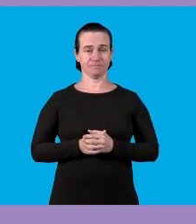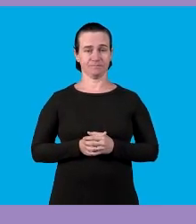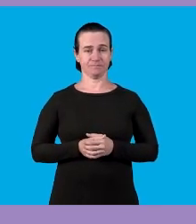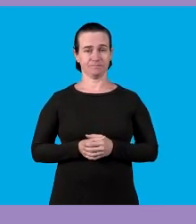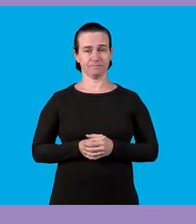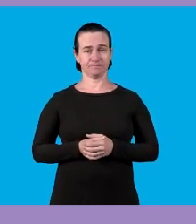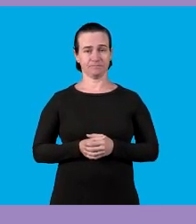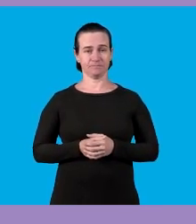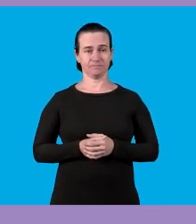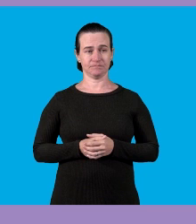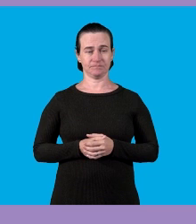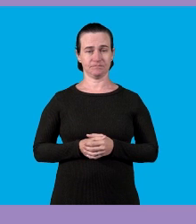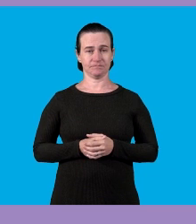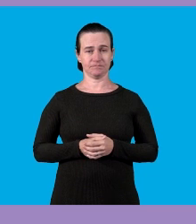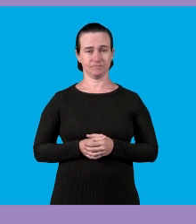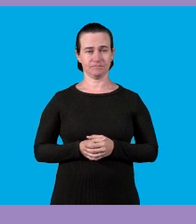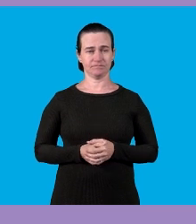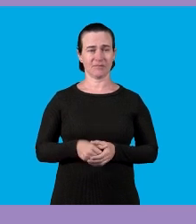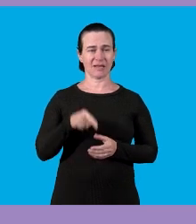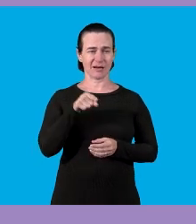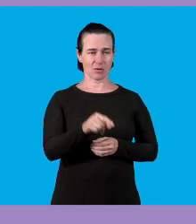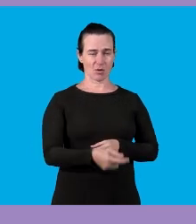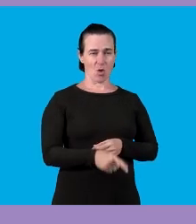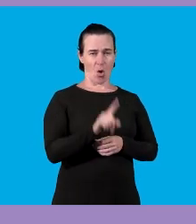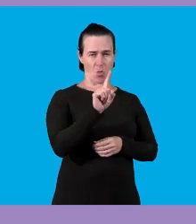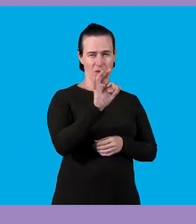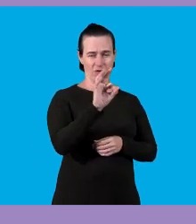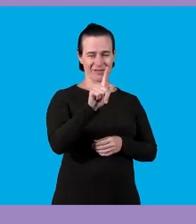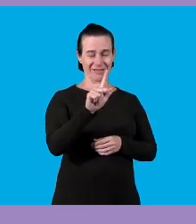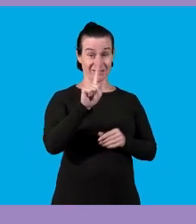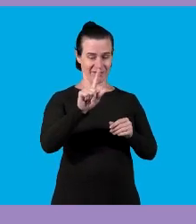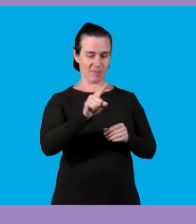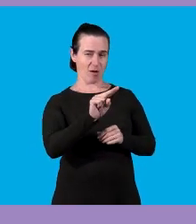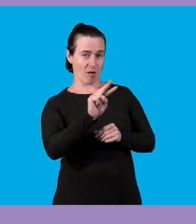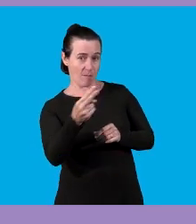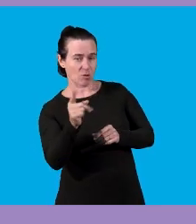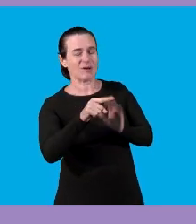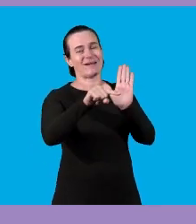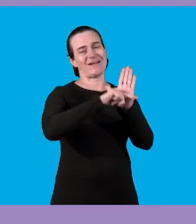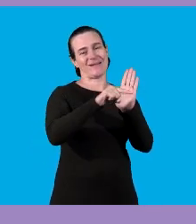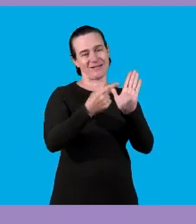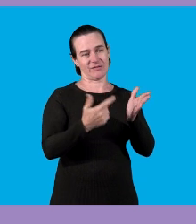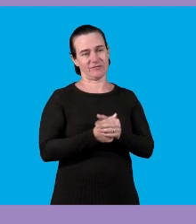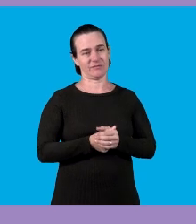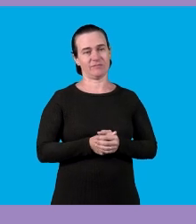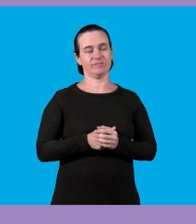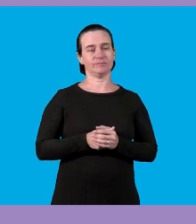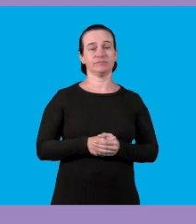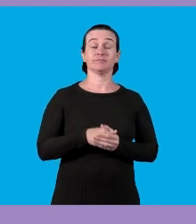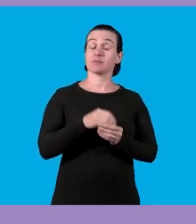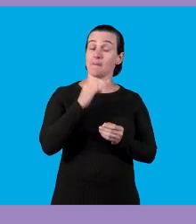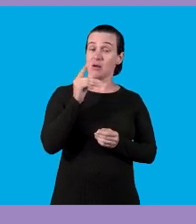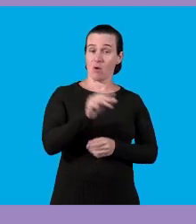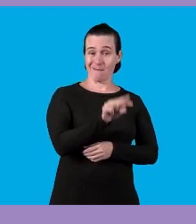180 degrees. And the additive inverse of 137 degrees is negative 137